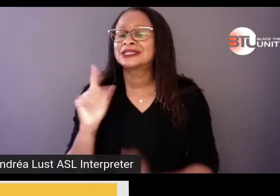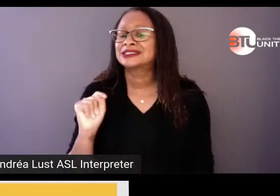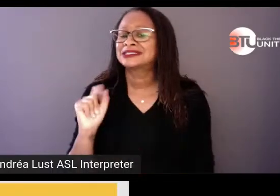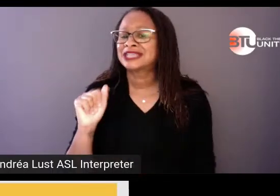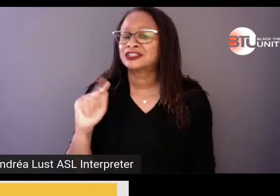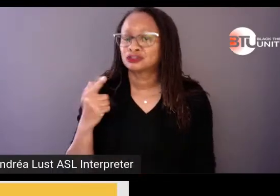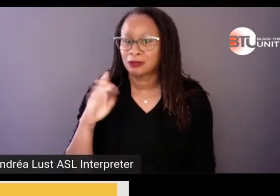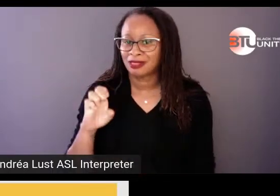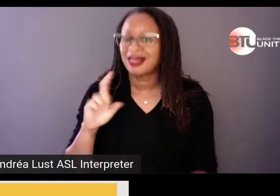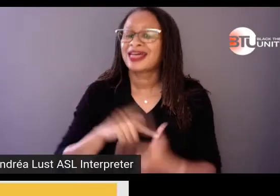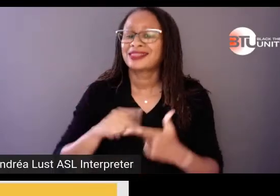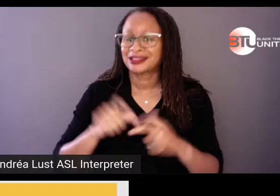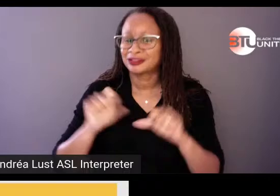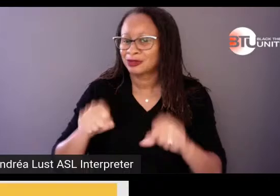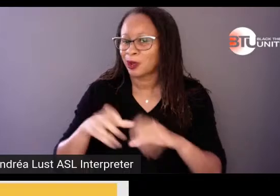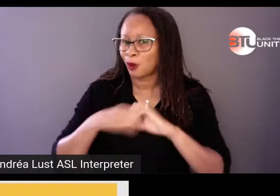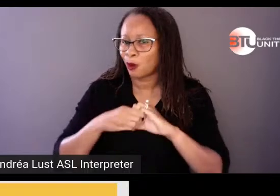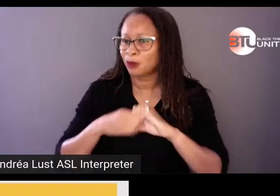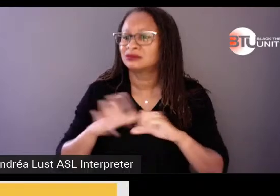own.